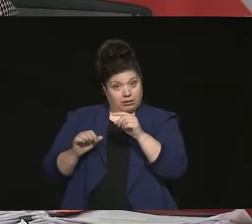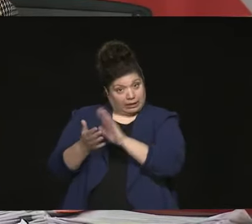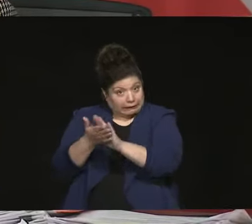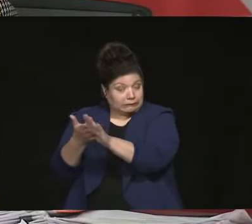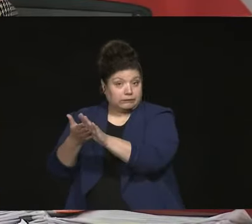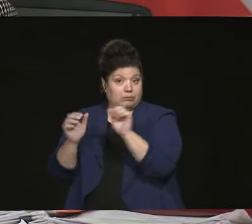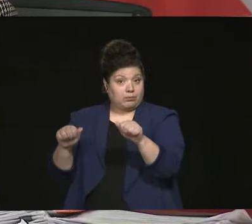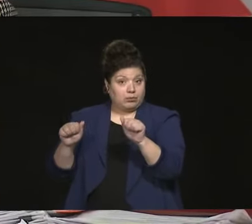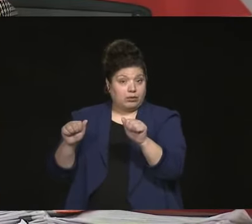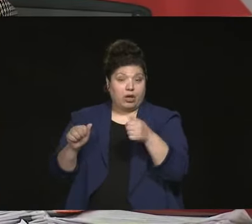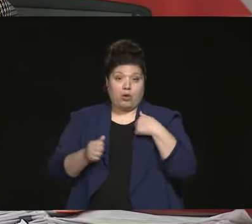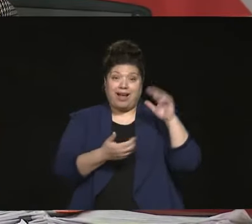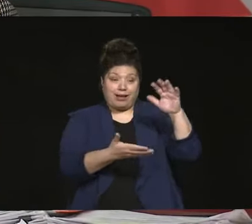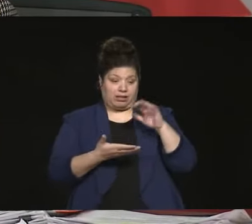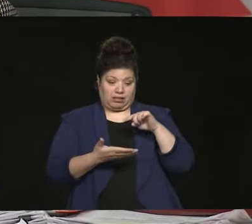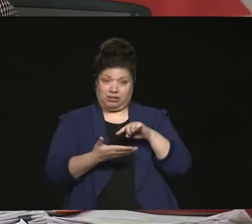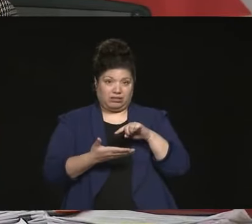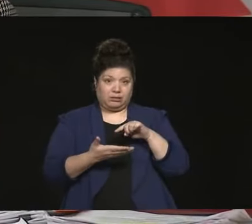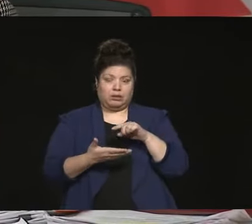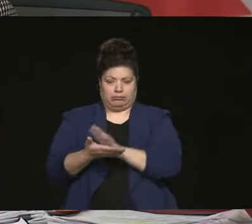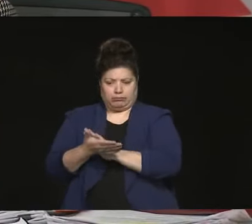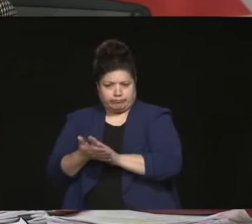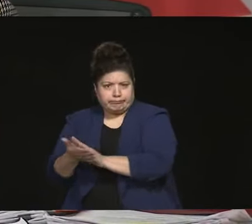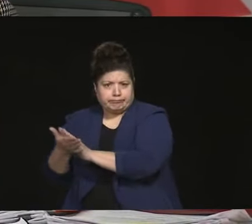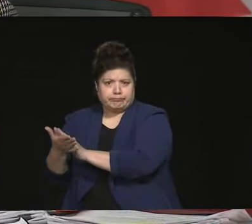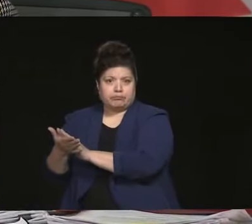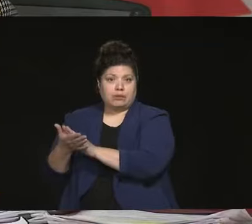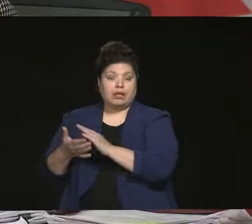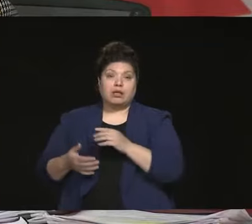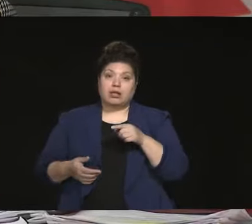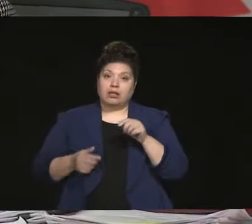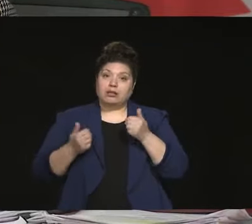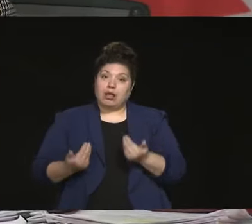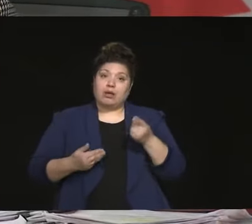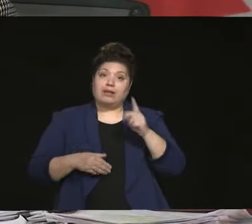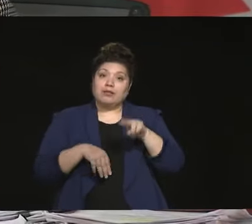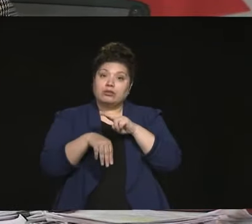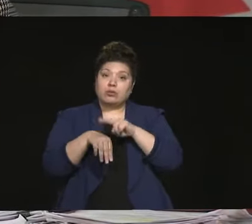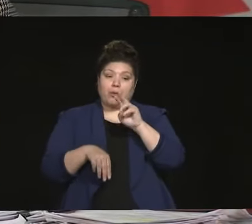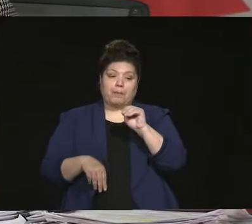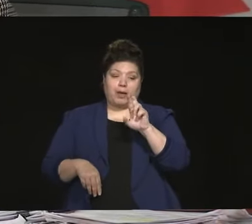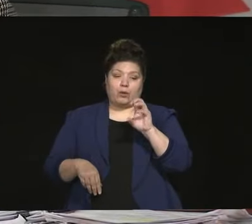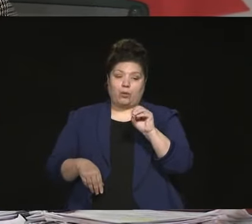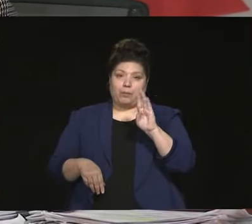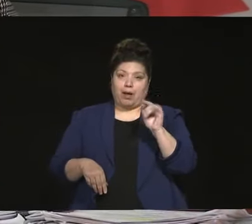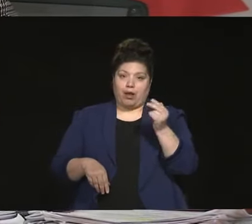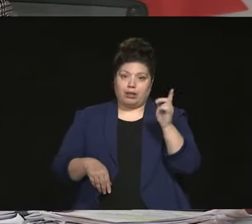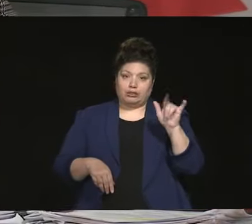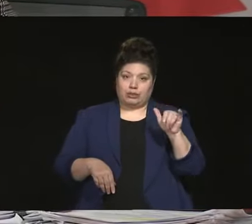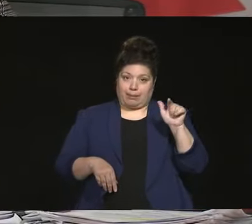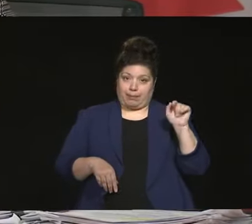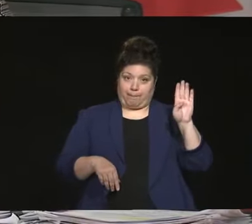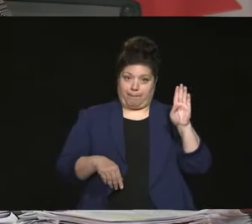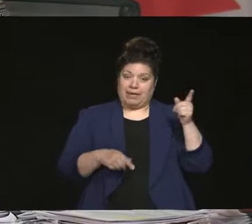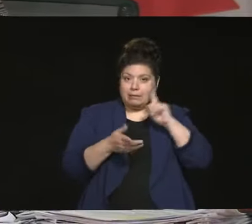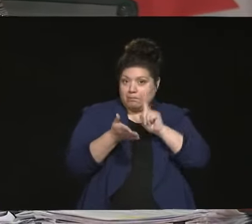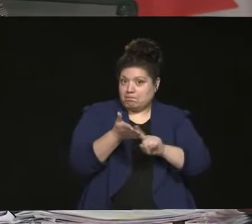at the National Microbiology Lab, as well as, of course, then looking for replacement swabs through many different